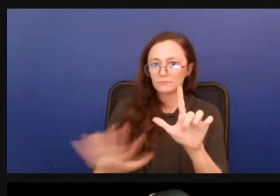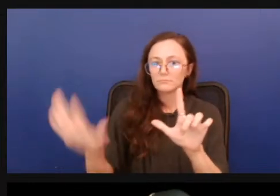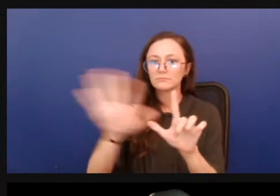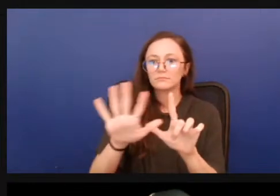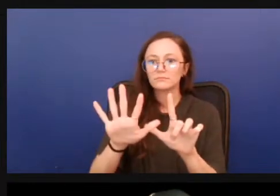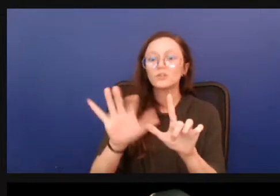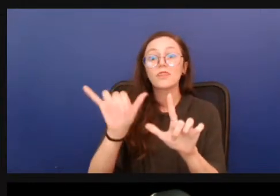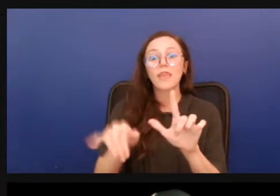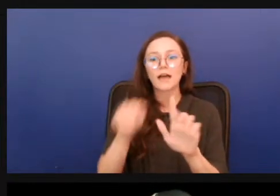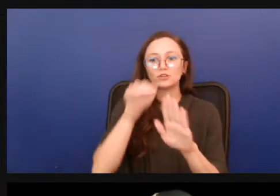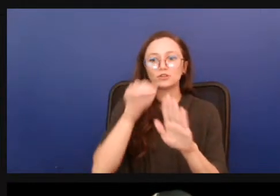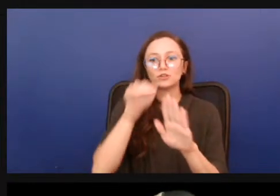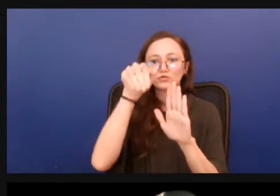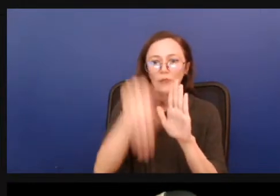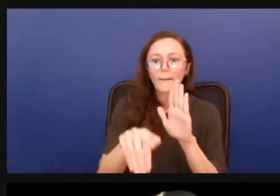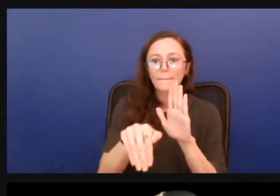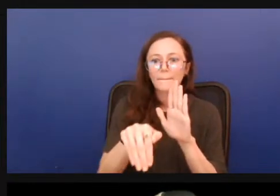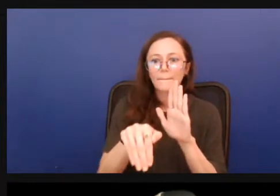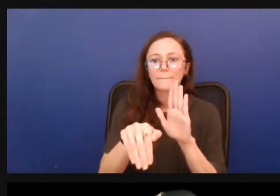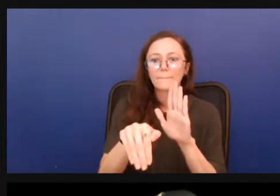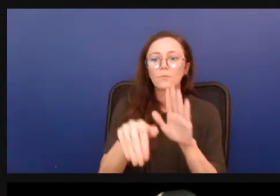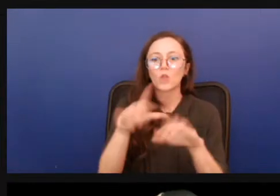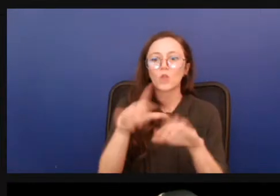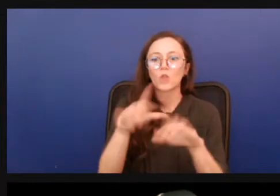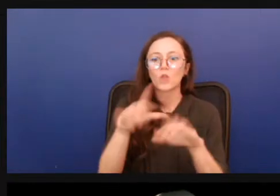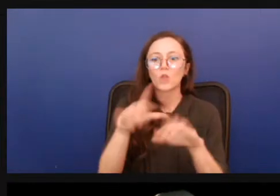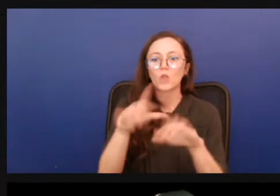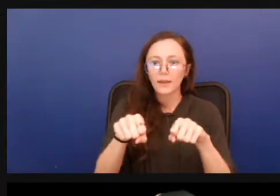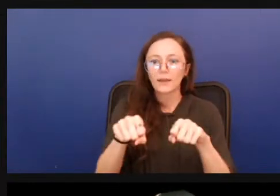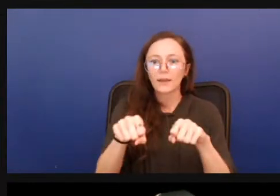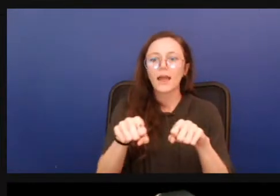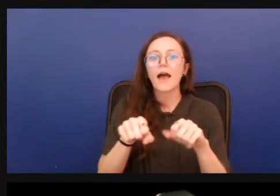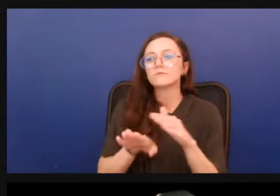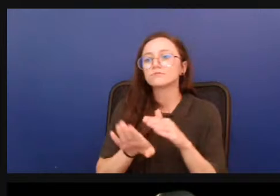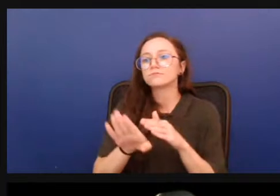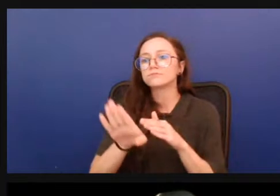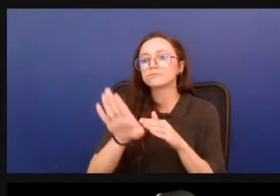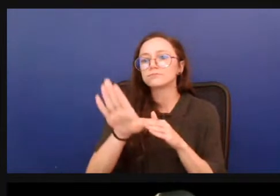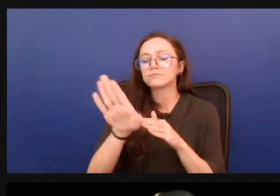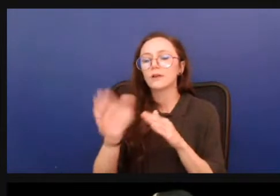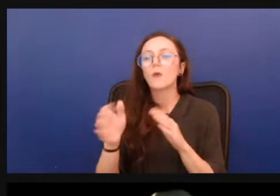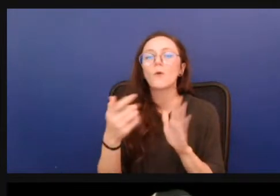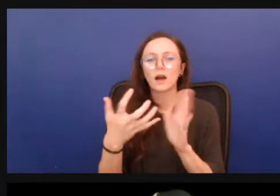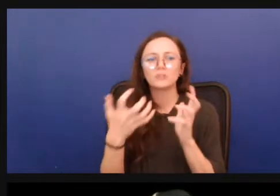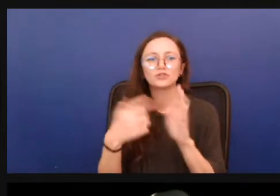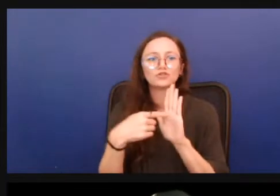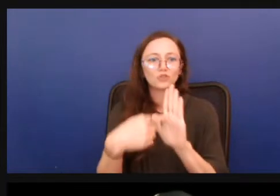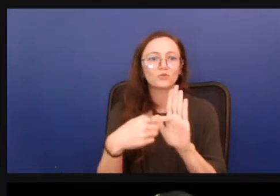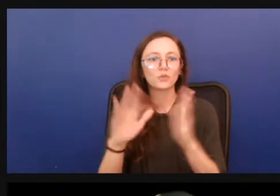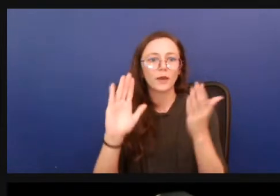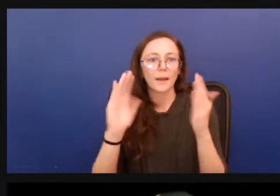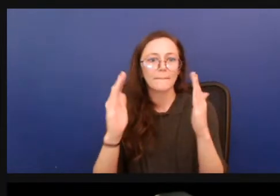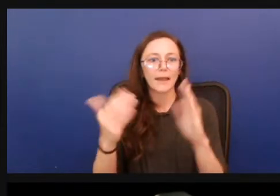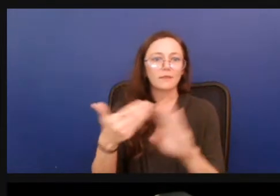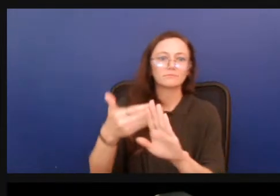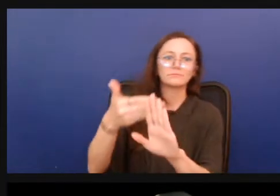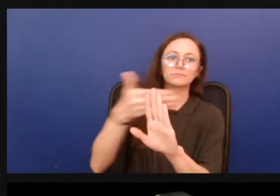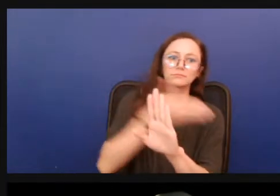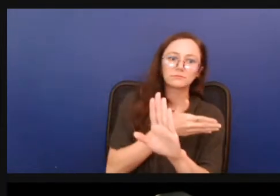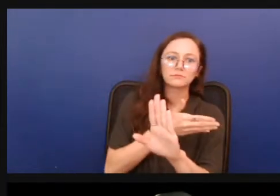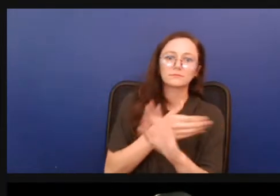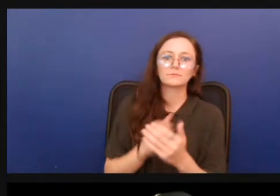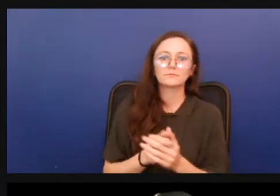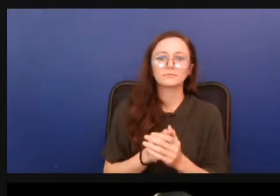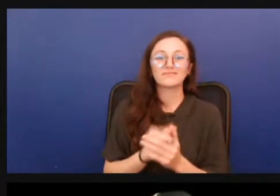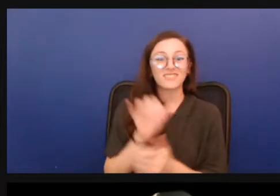and following inflation, that's right there. And I want to show this so you can see in comparison to the deflation we had last